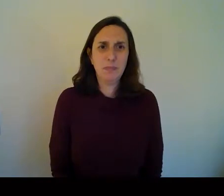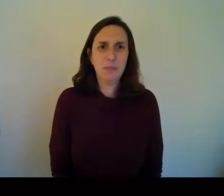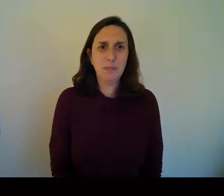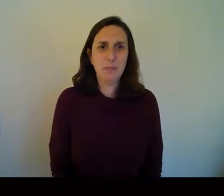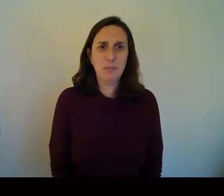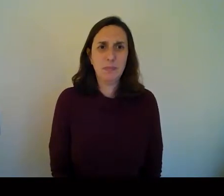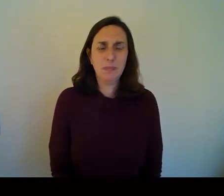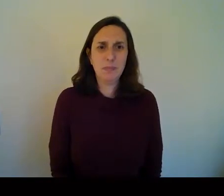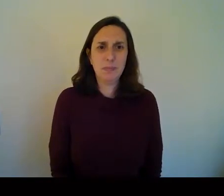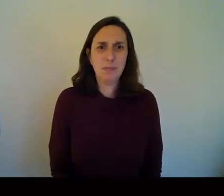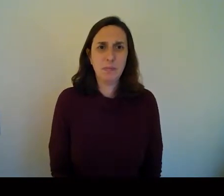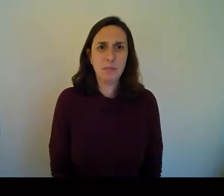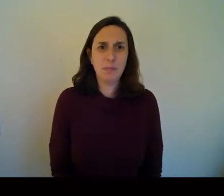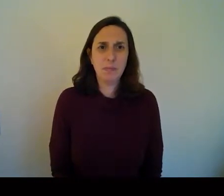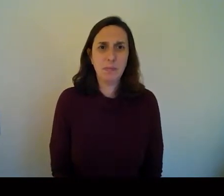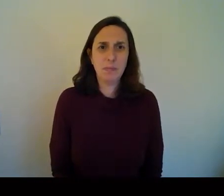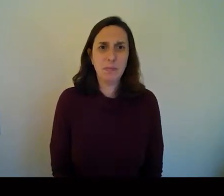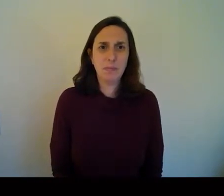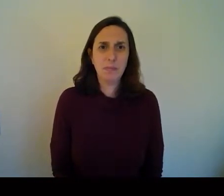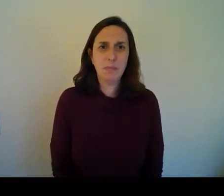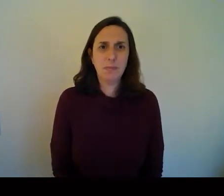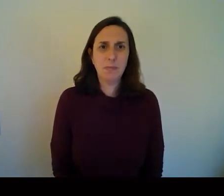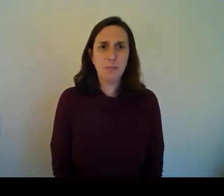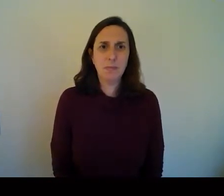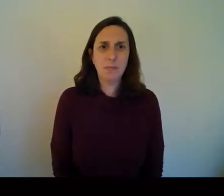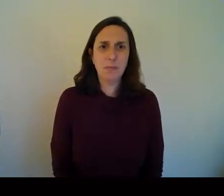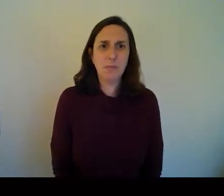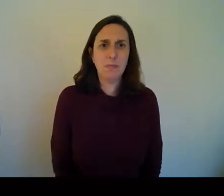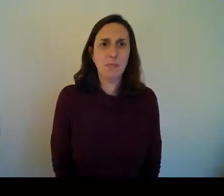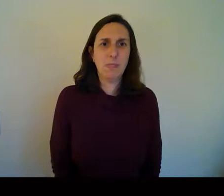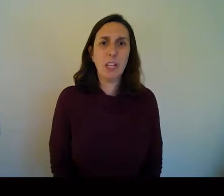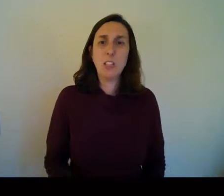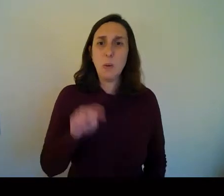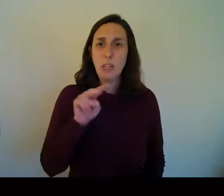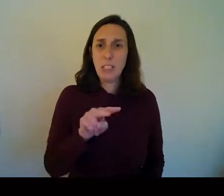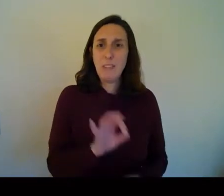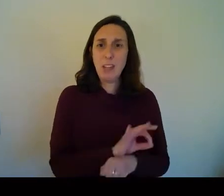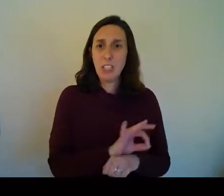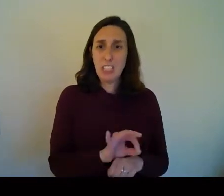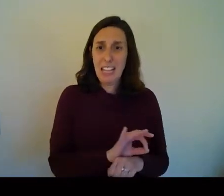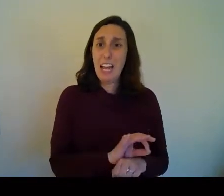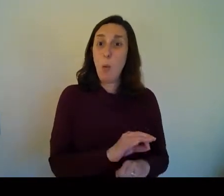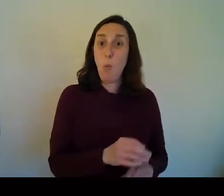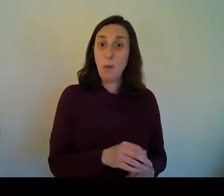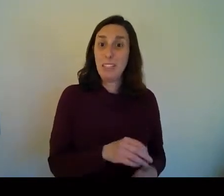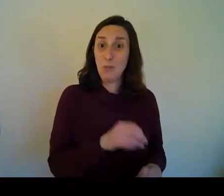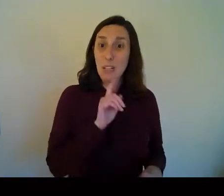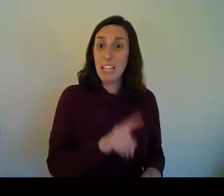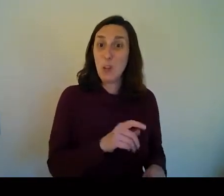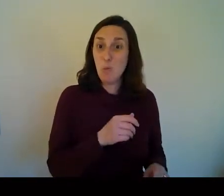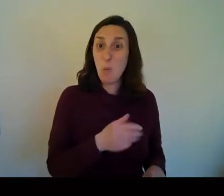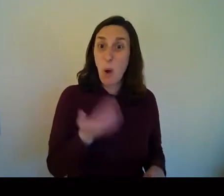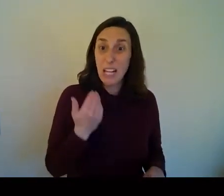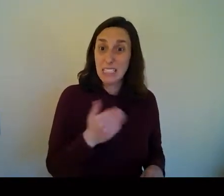All right, so we've looked at a function that was a rational function without any domain